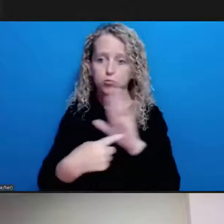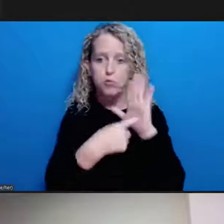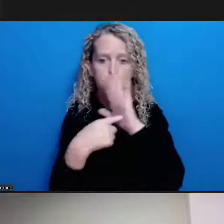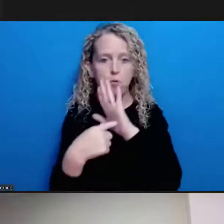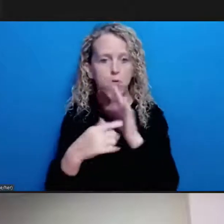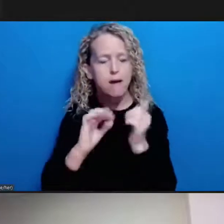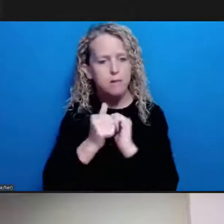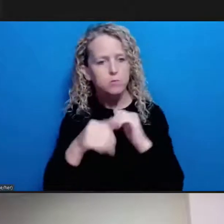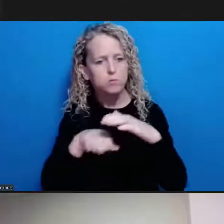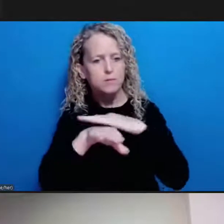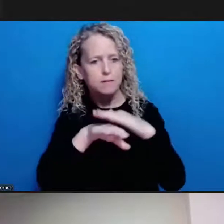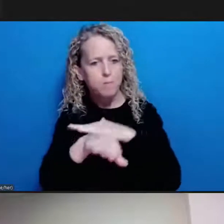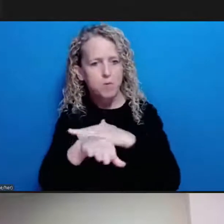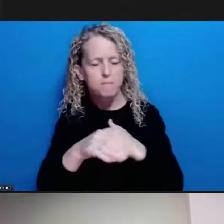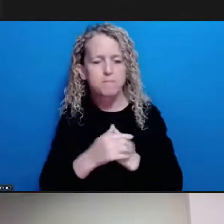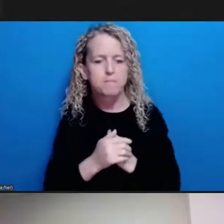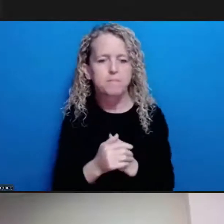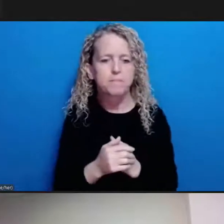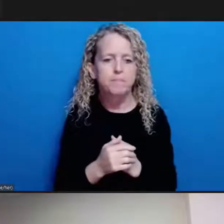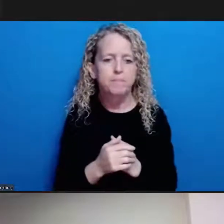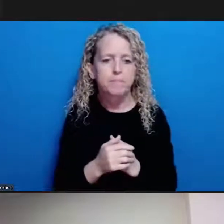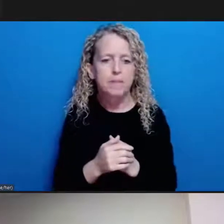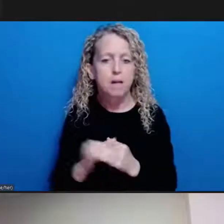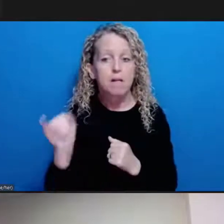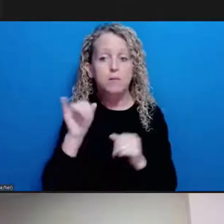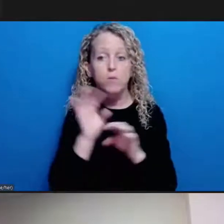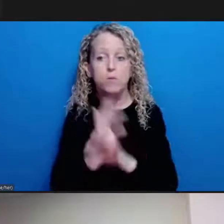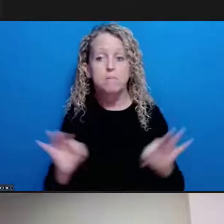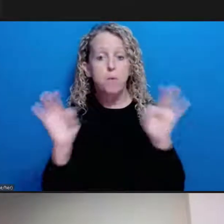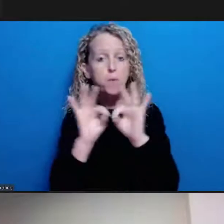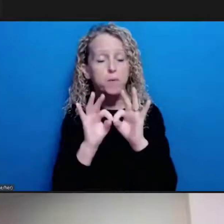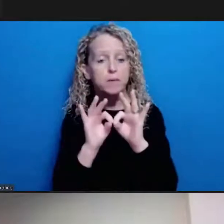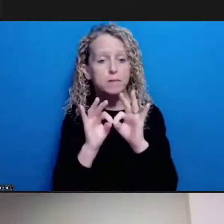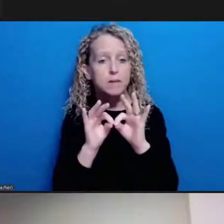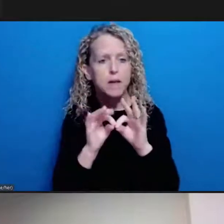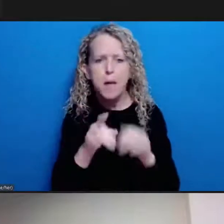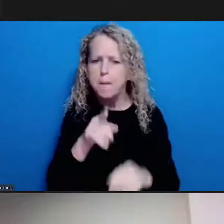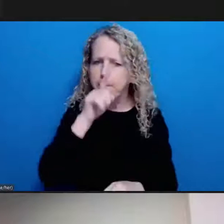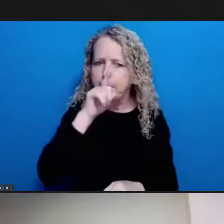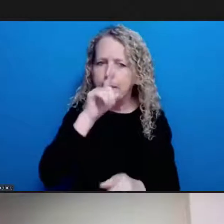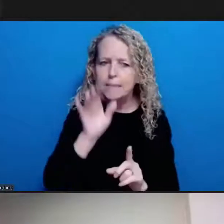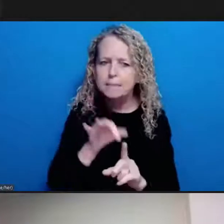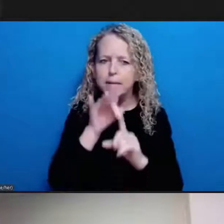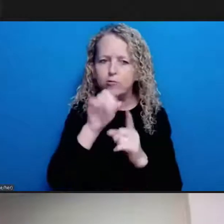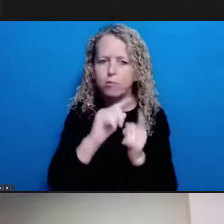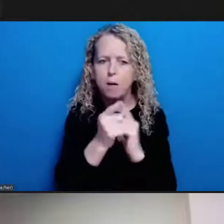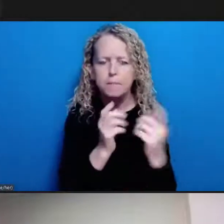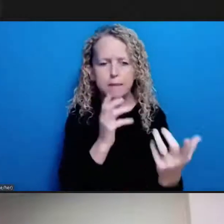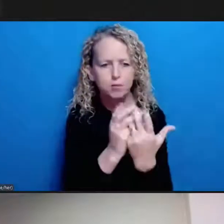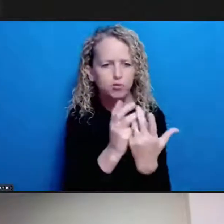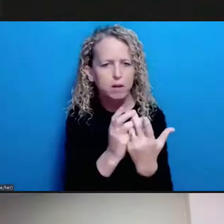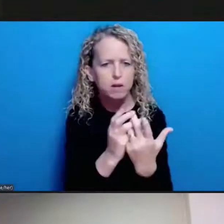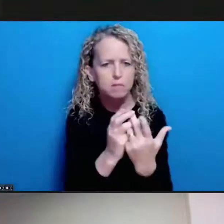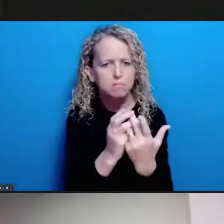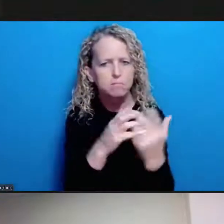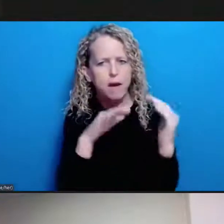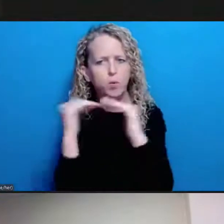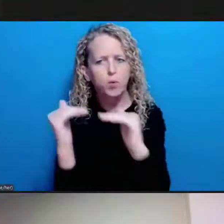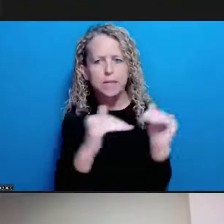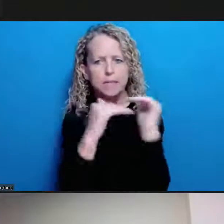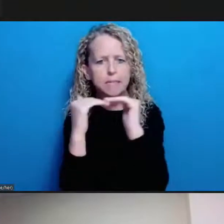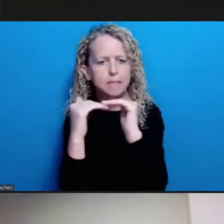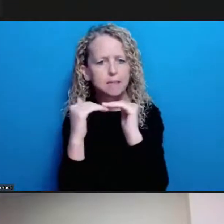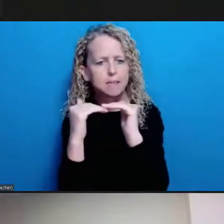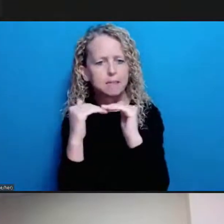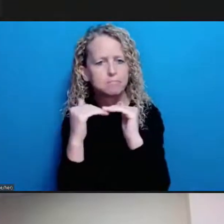try to always get the message across that it's not about having a special accommodation. It's just about providing equity and making a